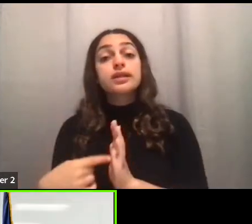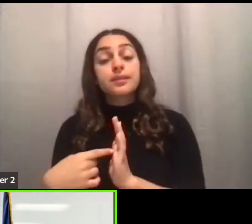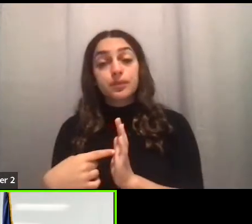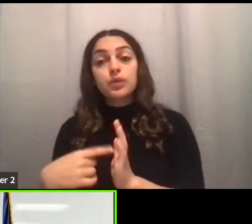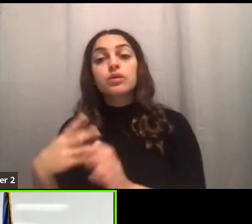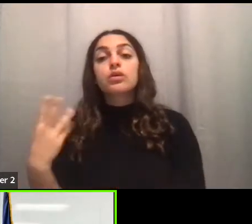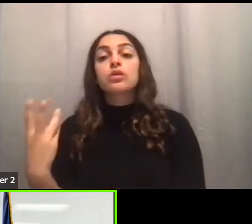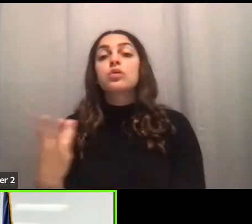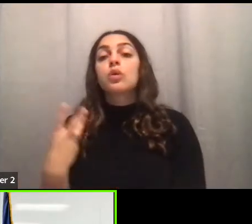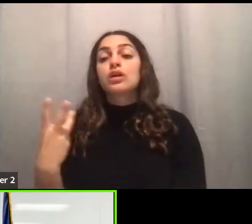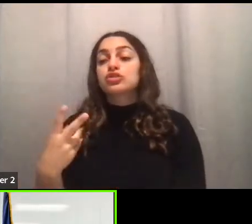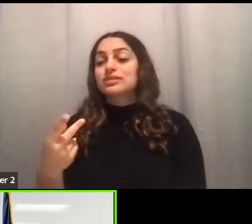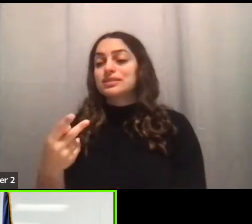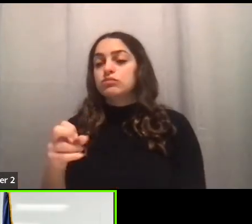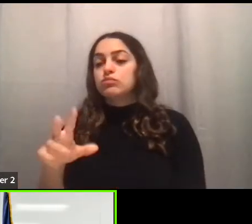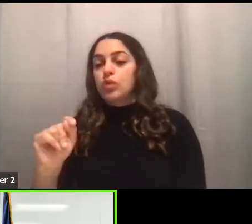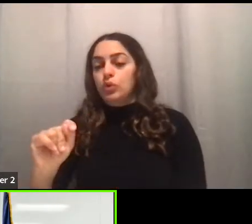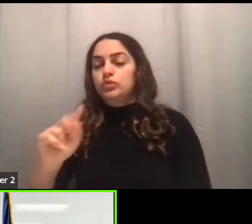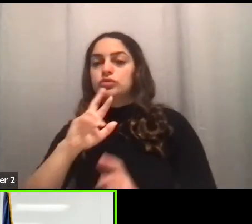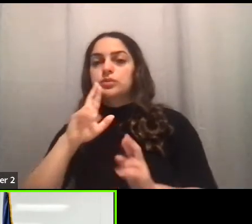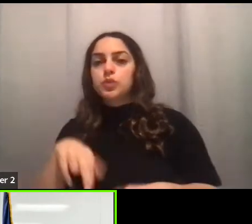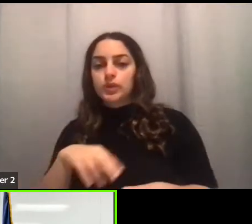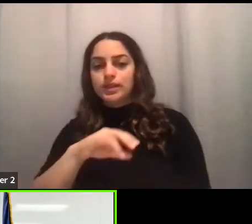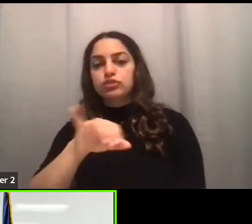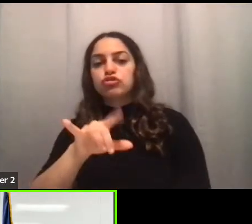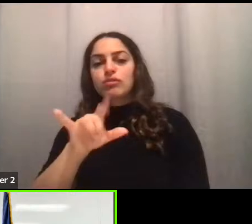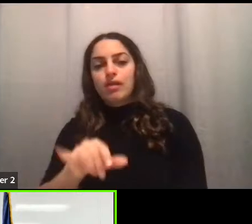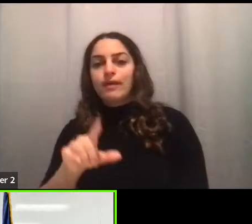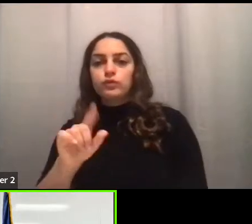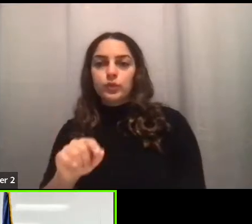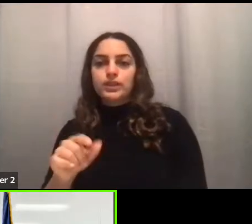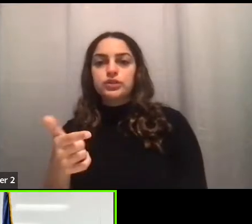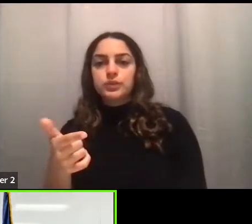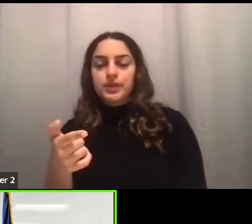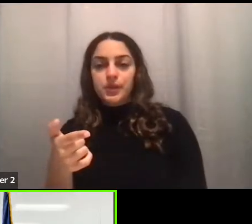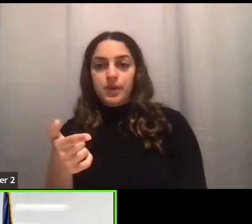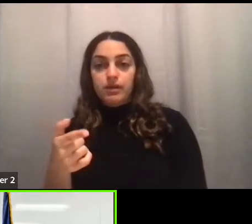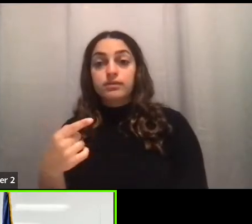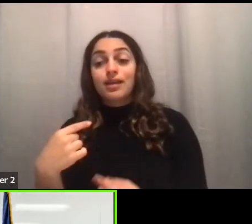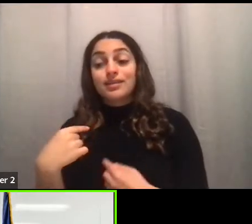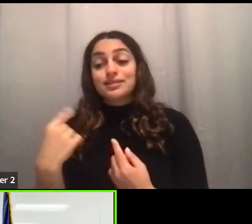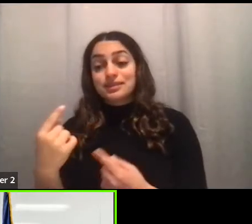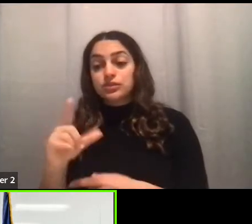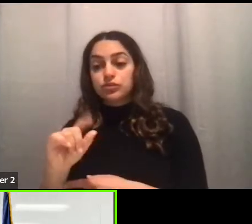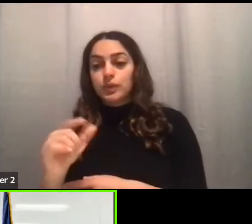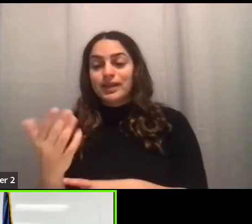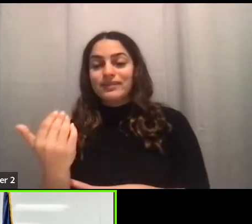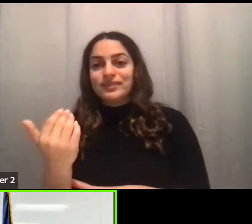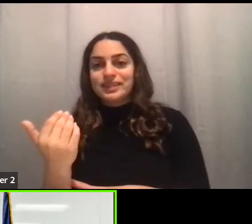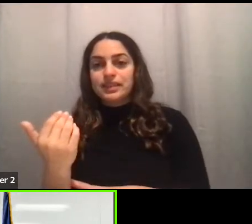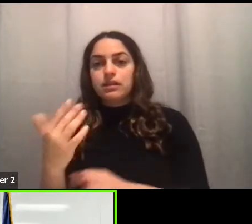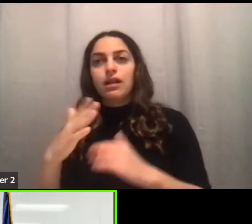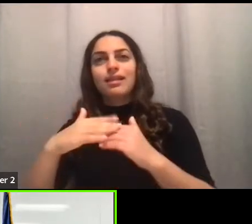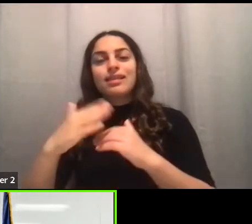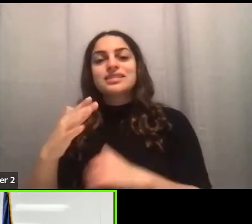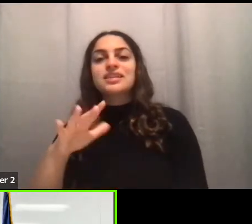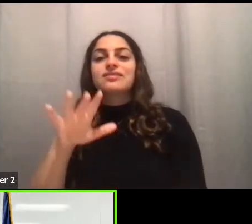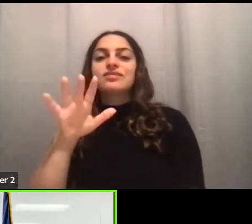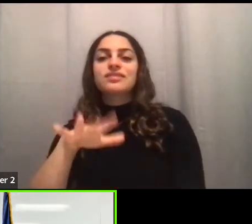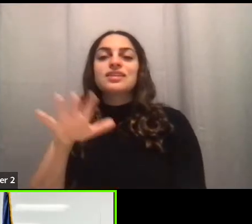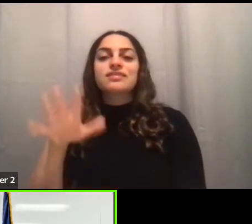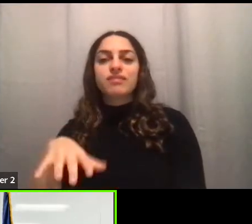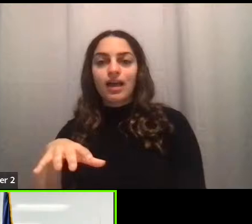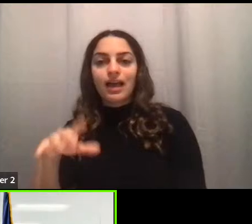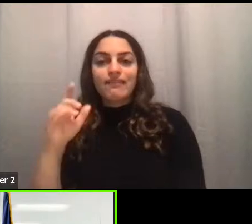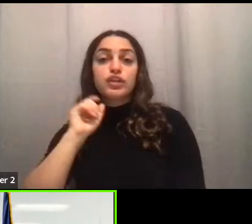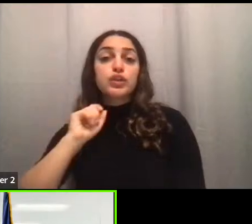washington post reported in july of 2021 that since 2015 at least 55 nooses